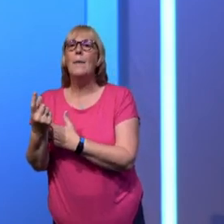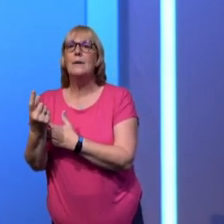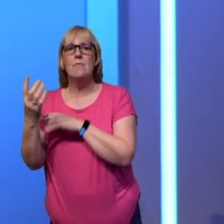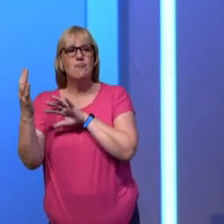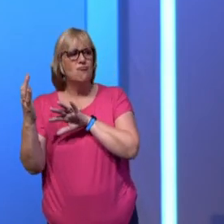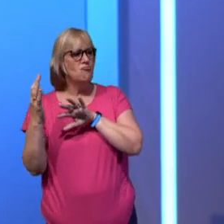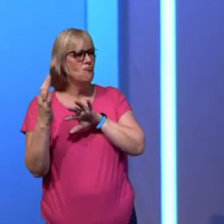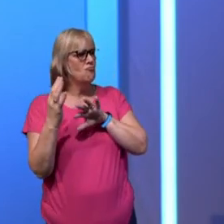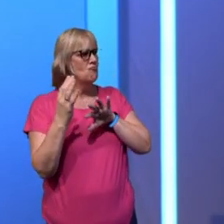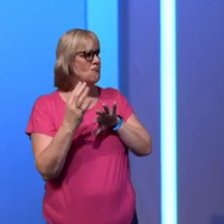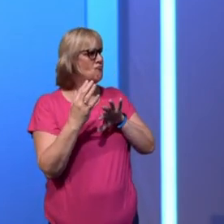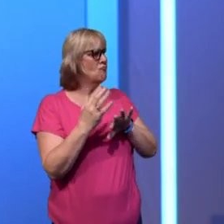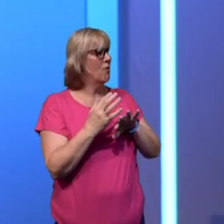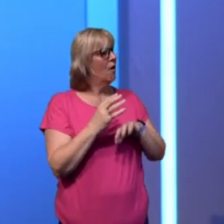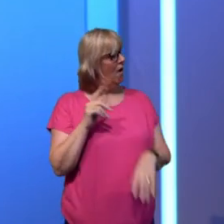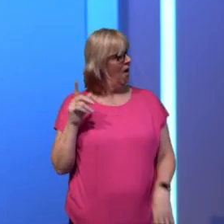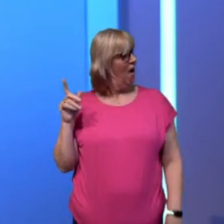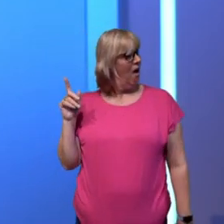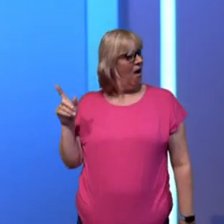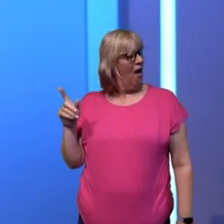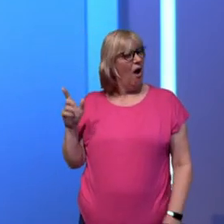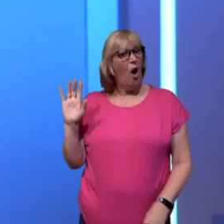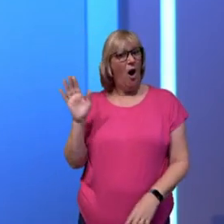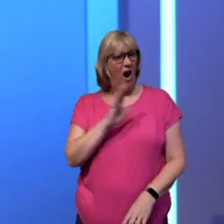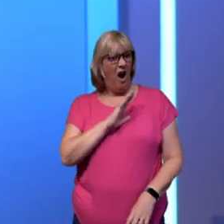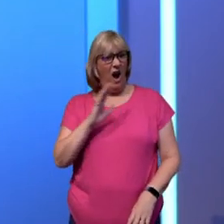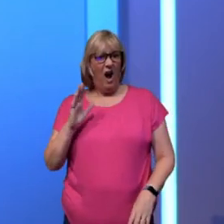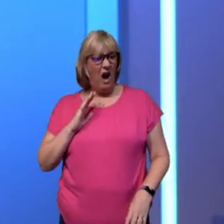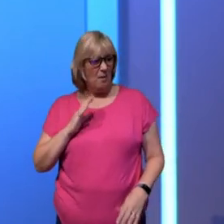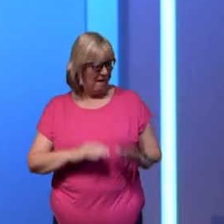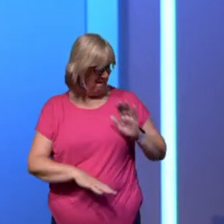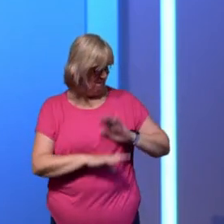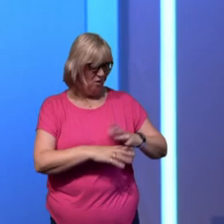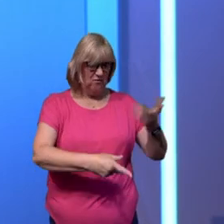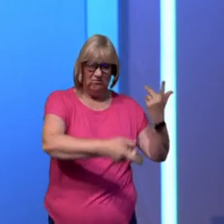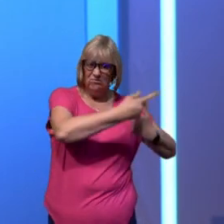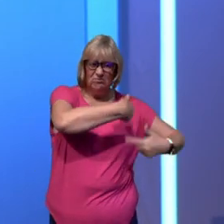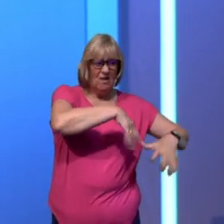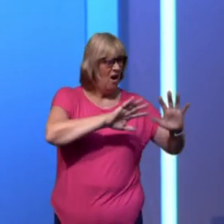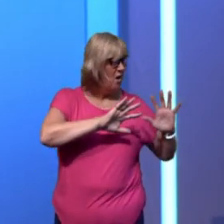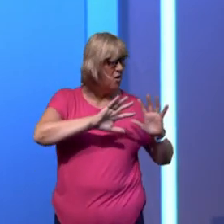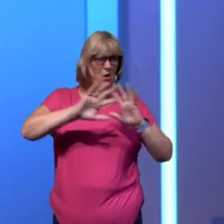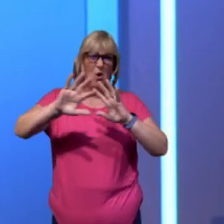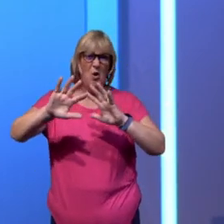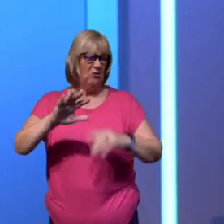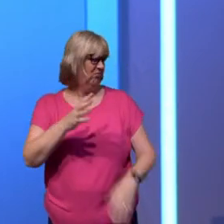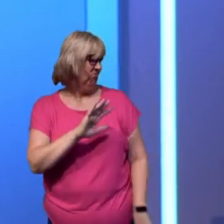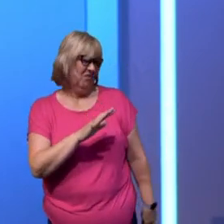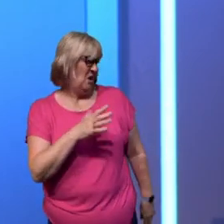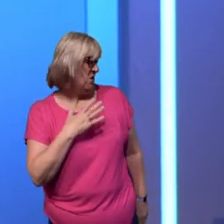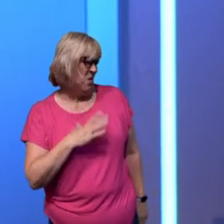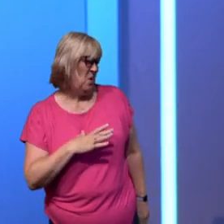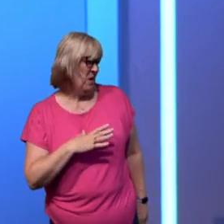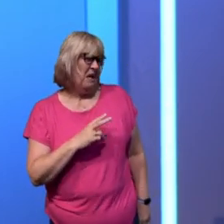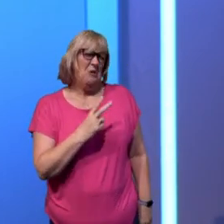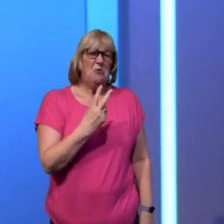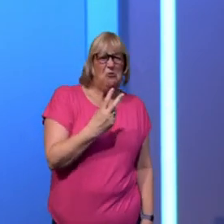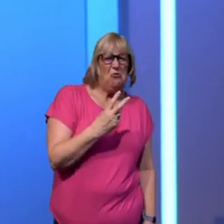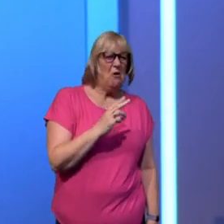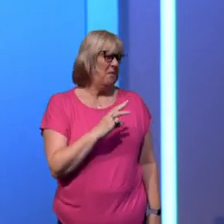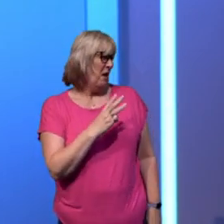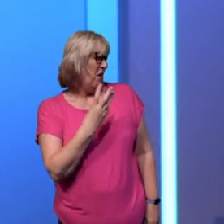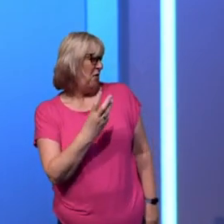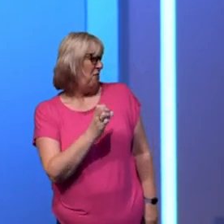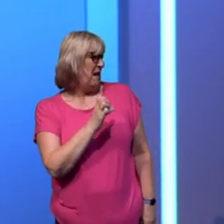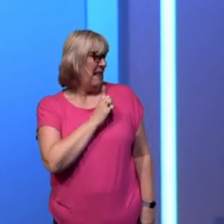to Joshua, they said, "Not all the army will have to go up against Ai. Send 2,000 or 3,000 men to take it, and do